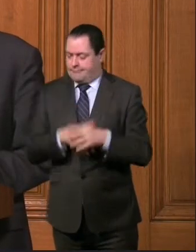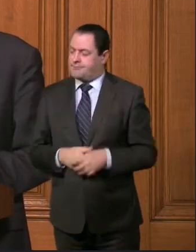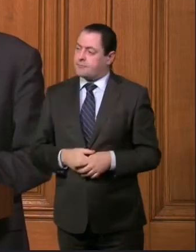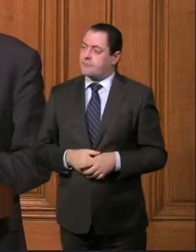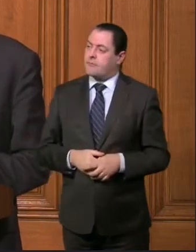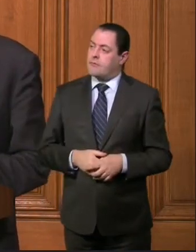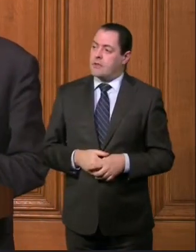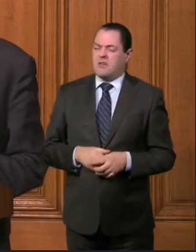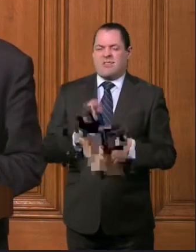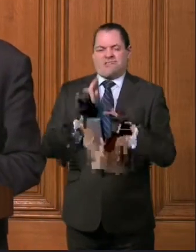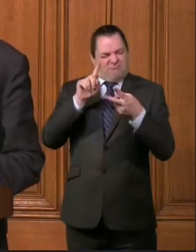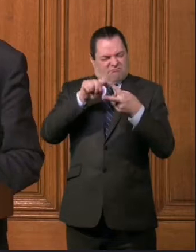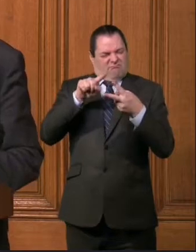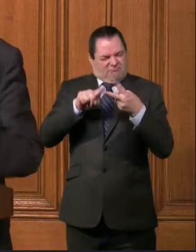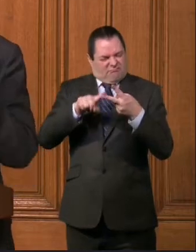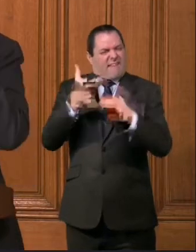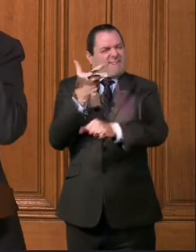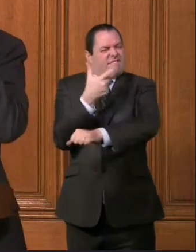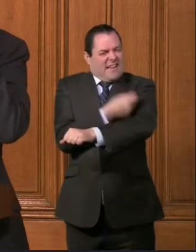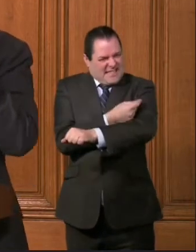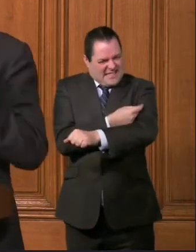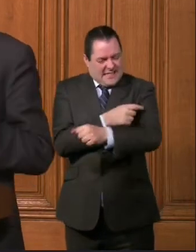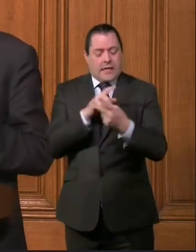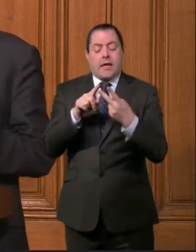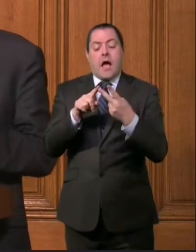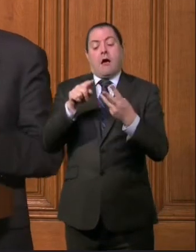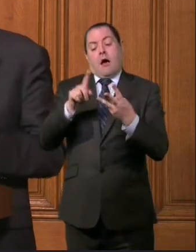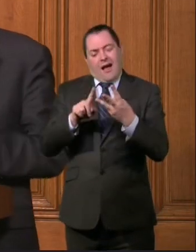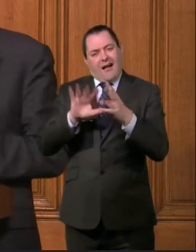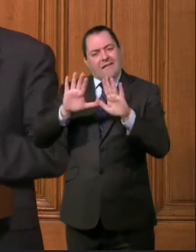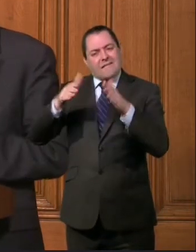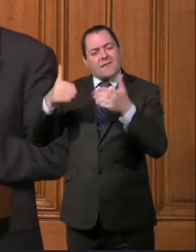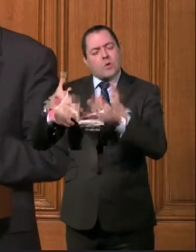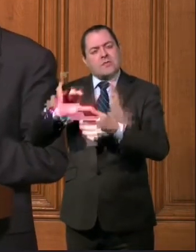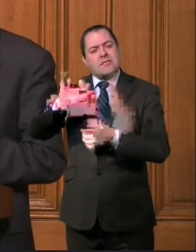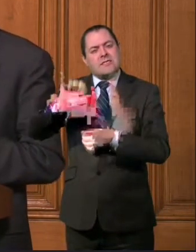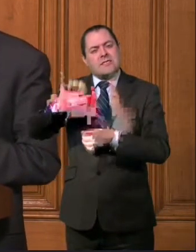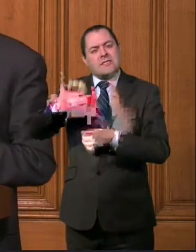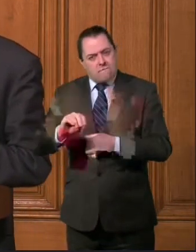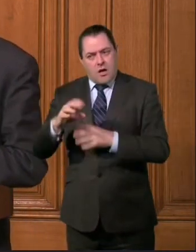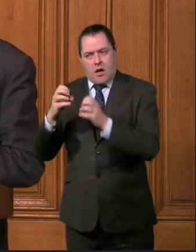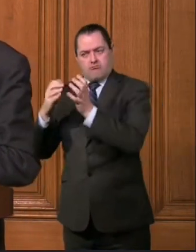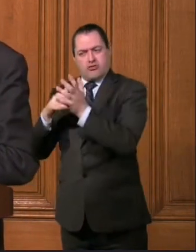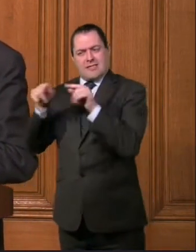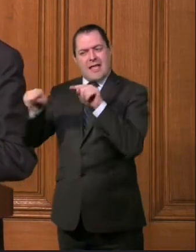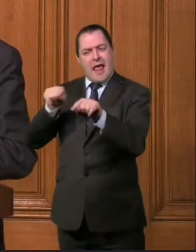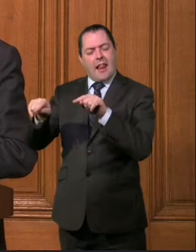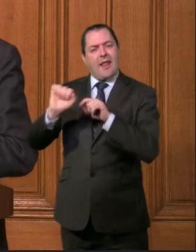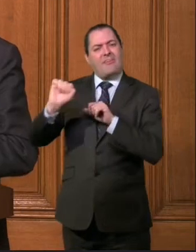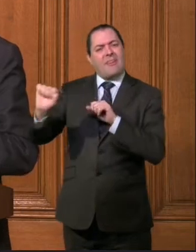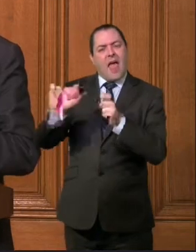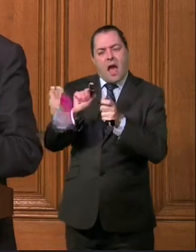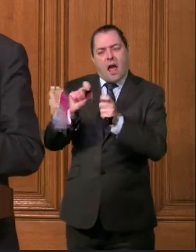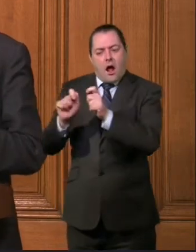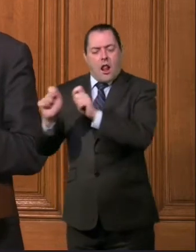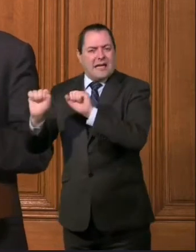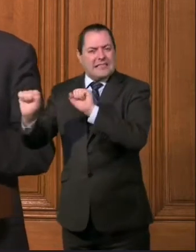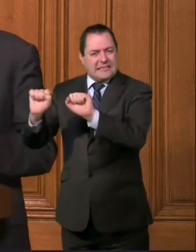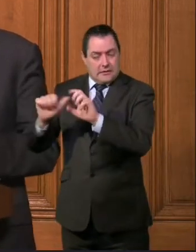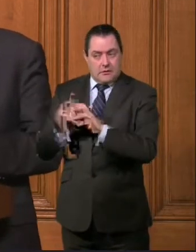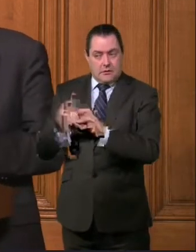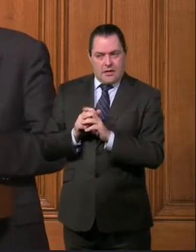South African and Brazilian variants. We know less about how much more transmissible they are. We